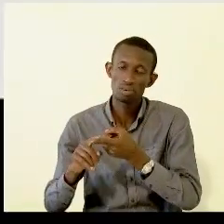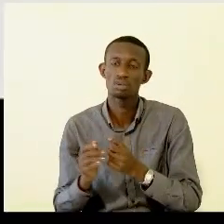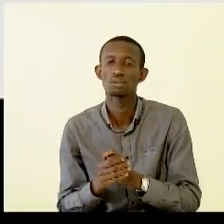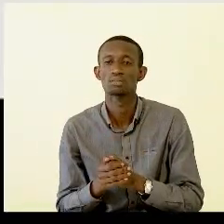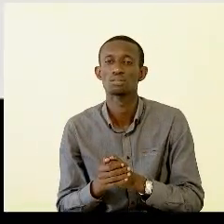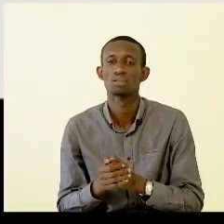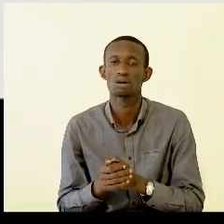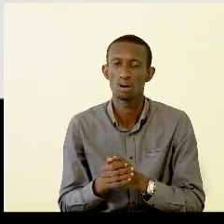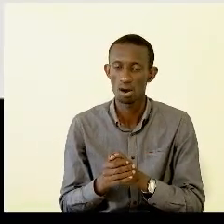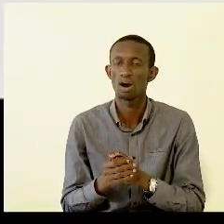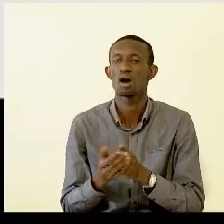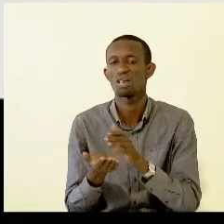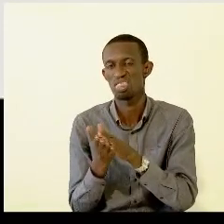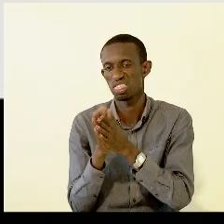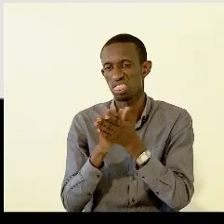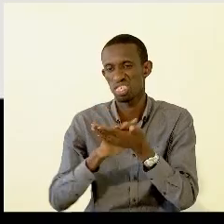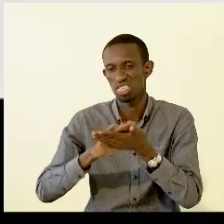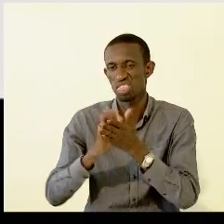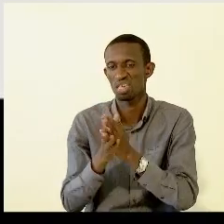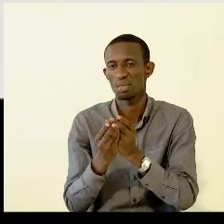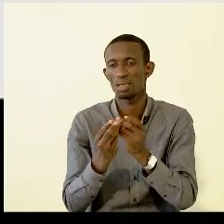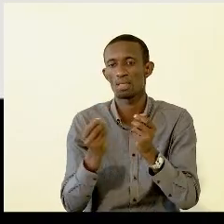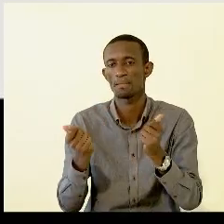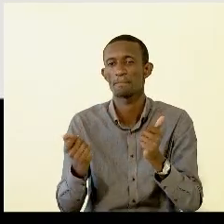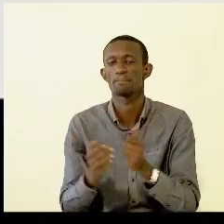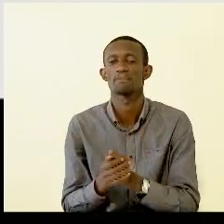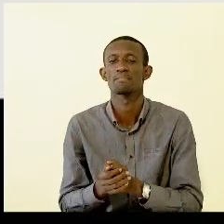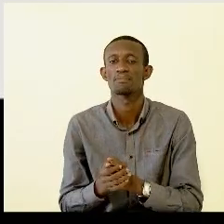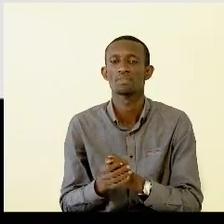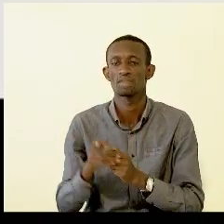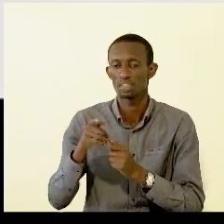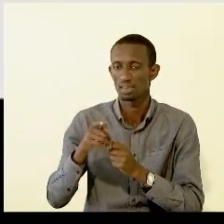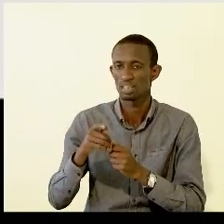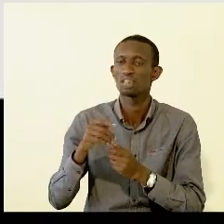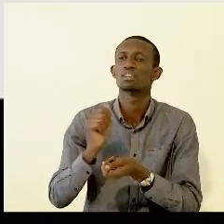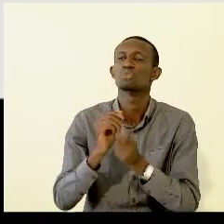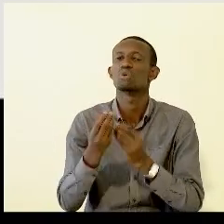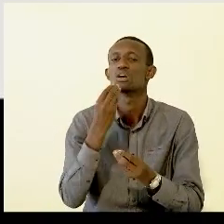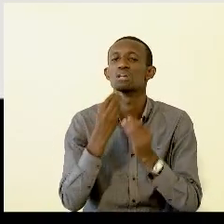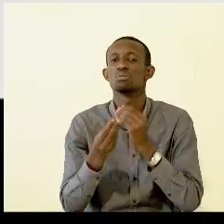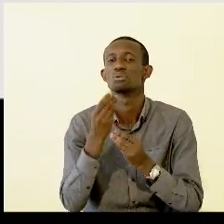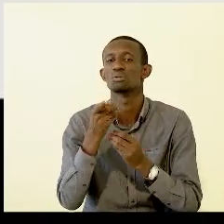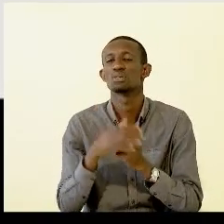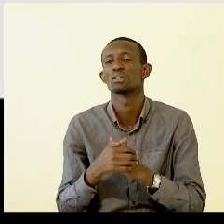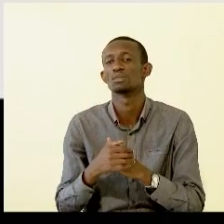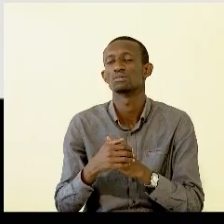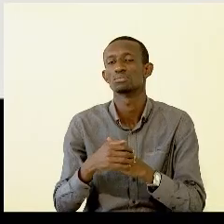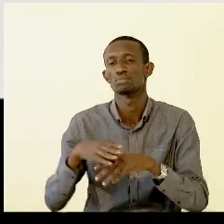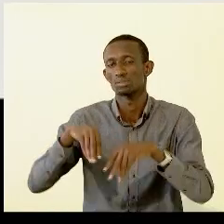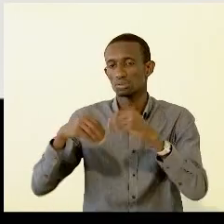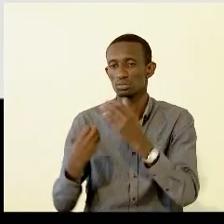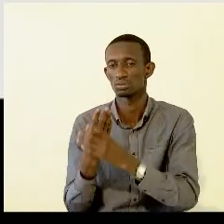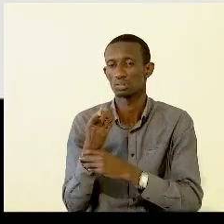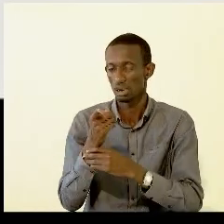means it will decompose. When it decomposes, that means it is going to be digested by this plant, and then the plant